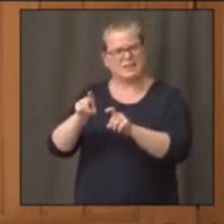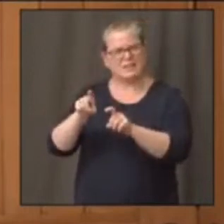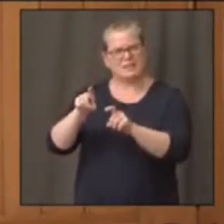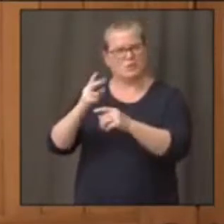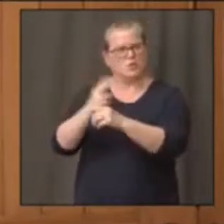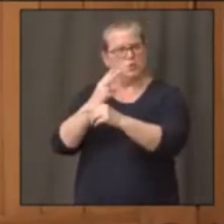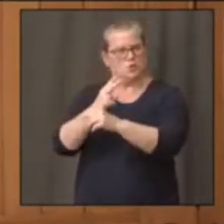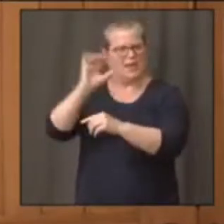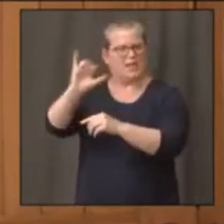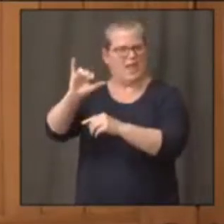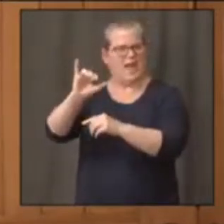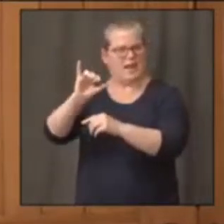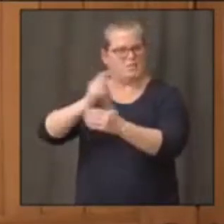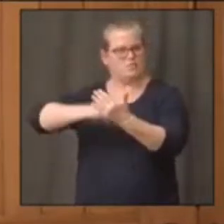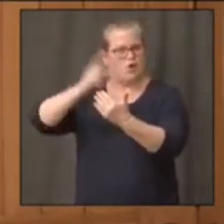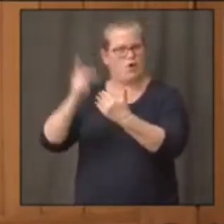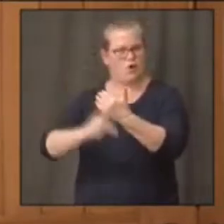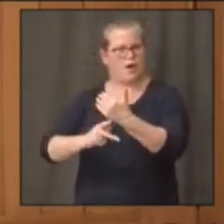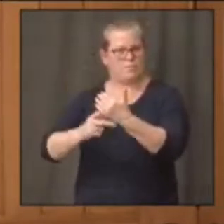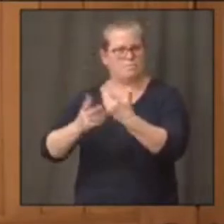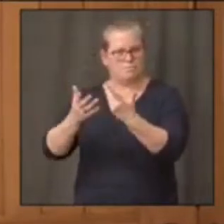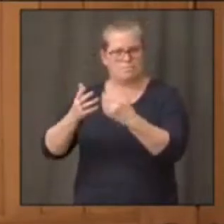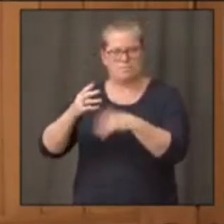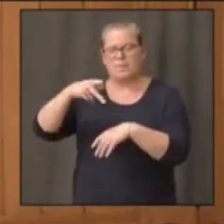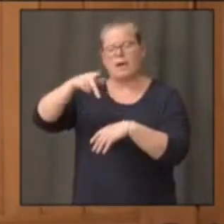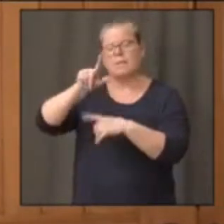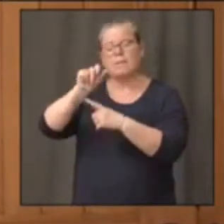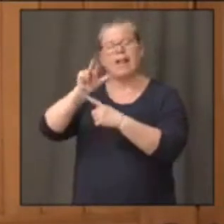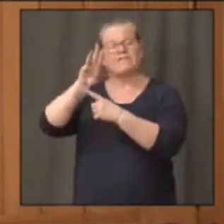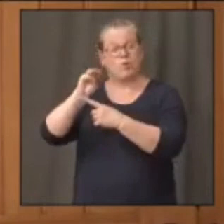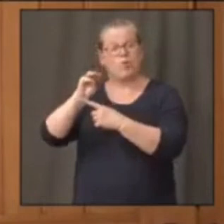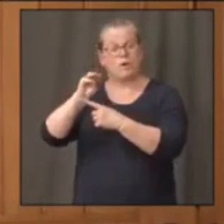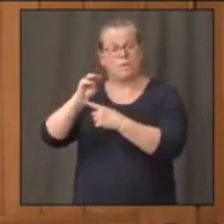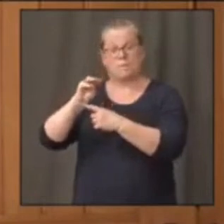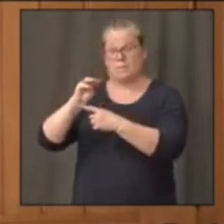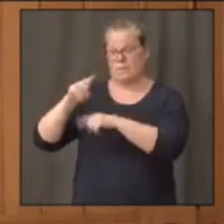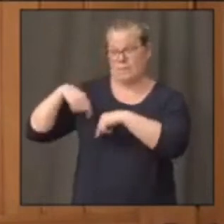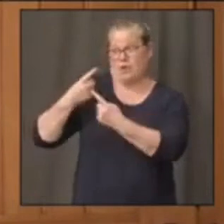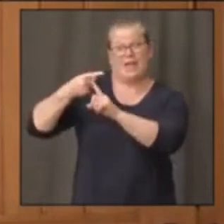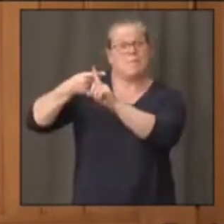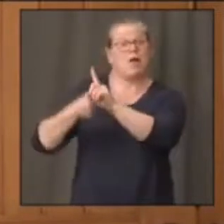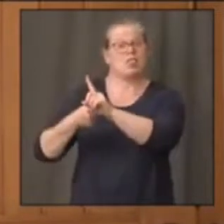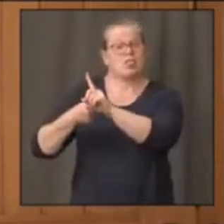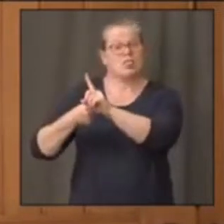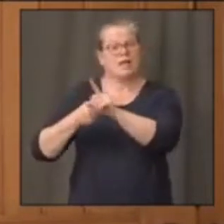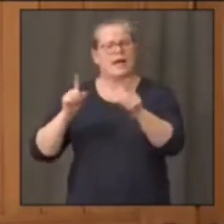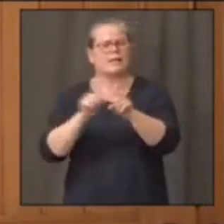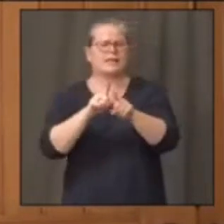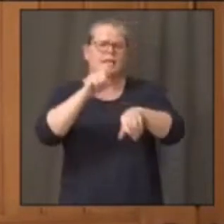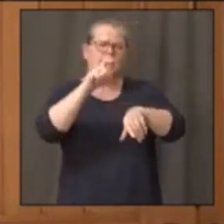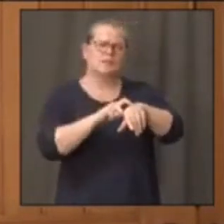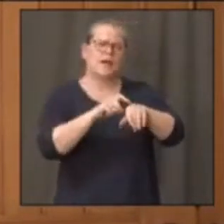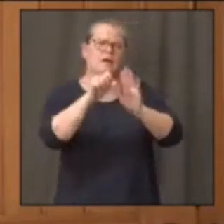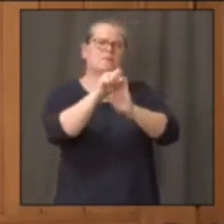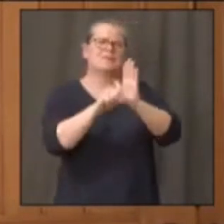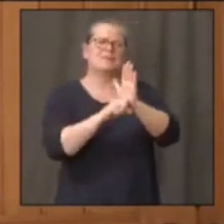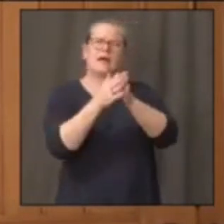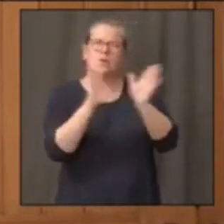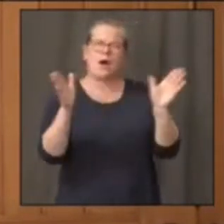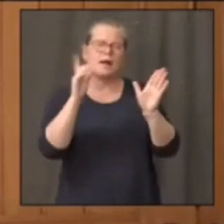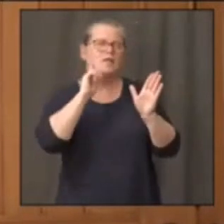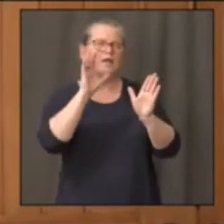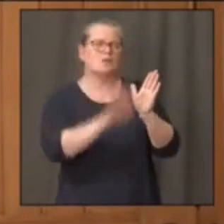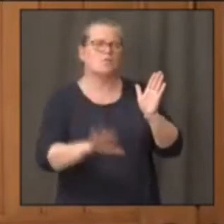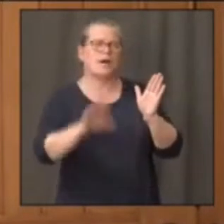discussing. And over that same period of time, we reported at the statewide level, I believe about 270,000 tests. So